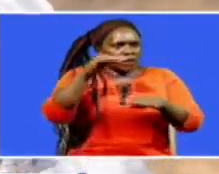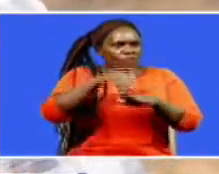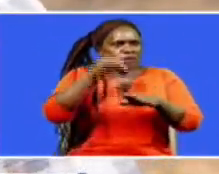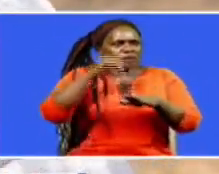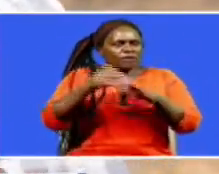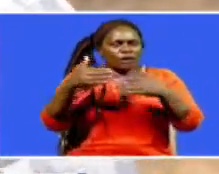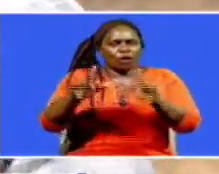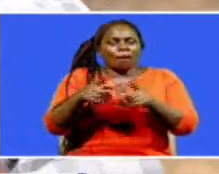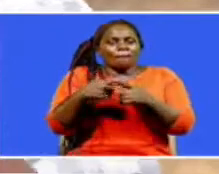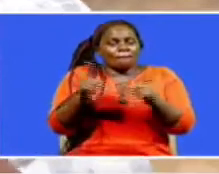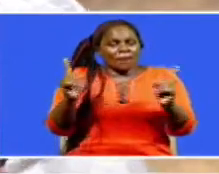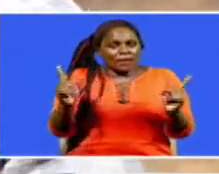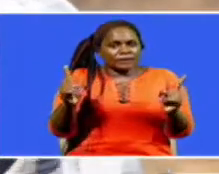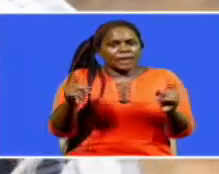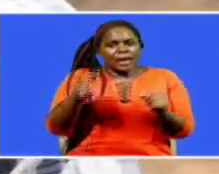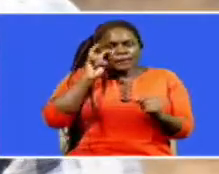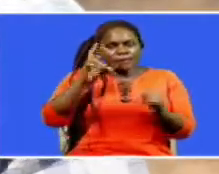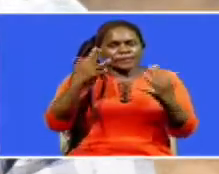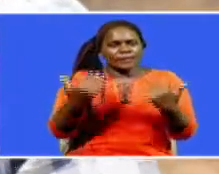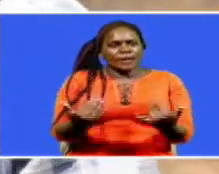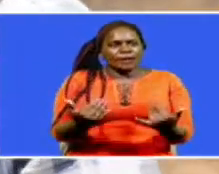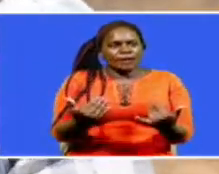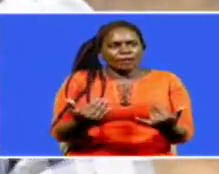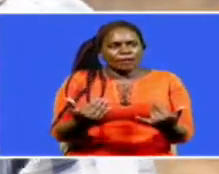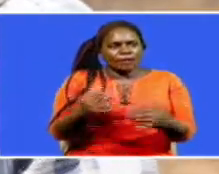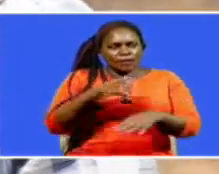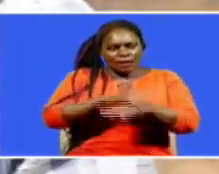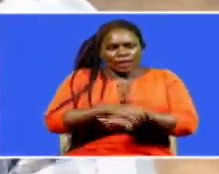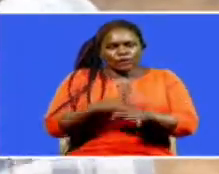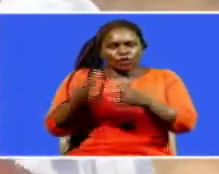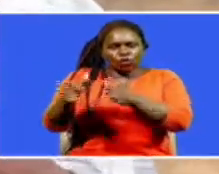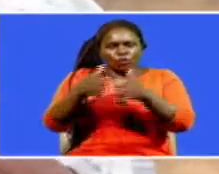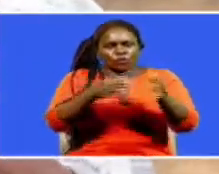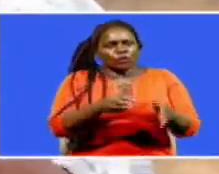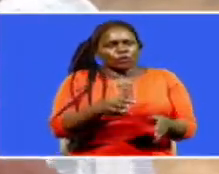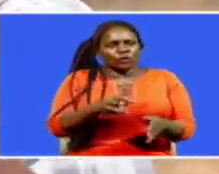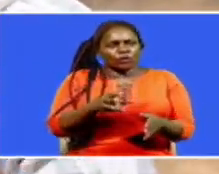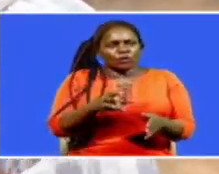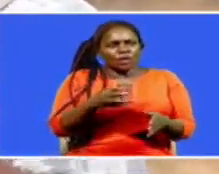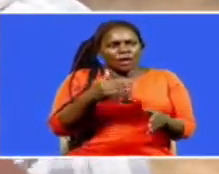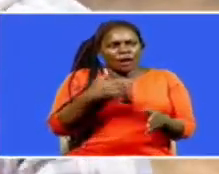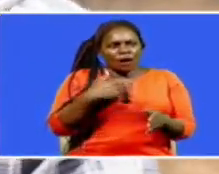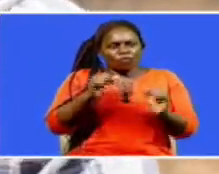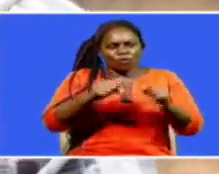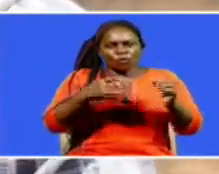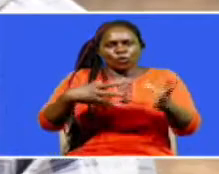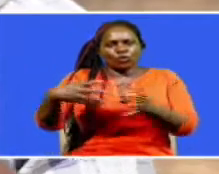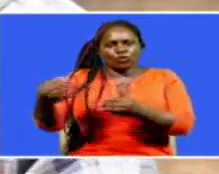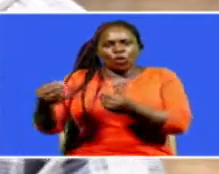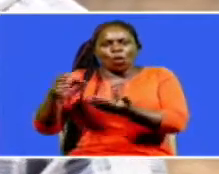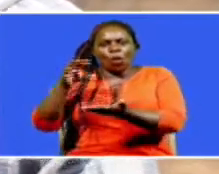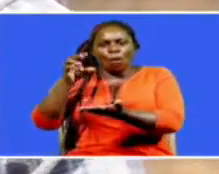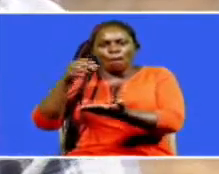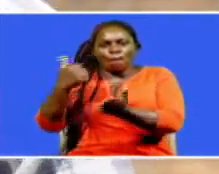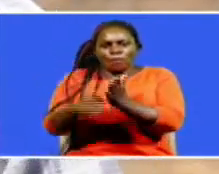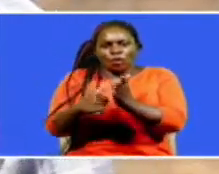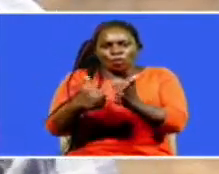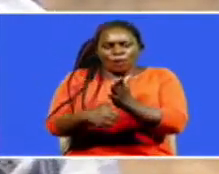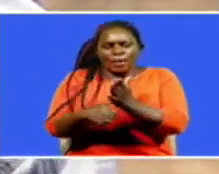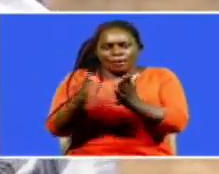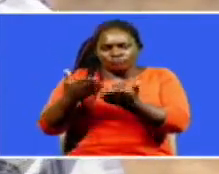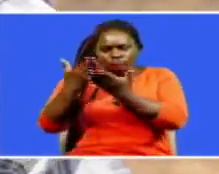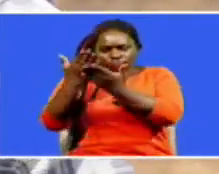inapotea hivyo. Lakini naona sasa tupate nafasi ya mahali ambapo tunaweza kupeleka ile shida yetu ipokelewe na ikienda